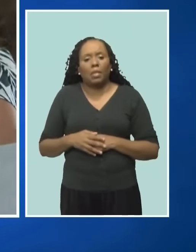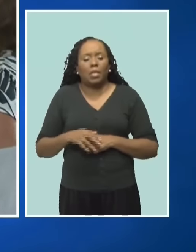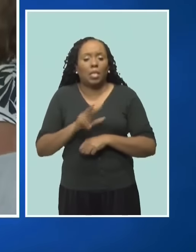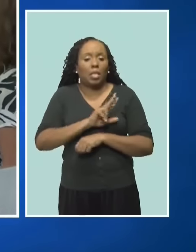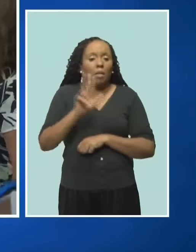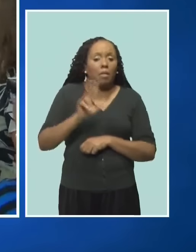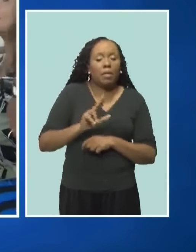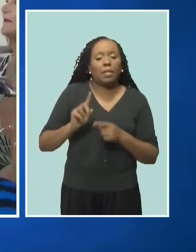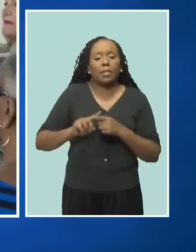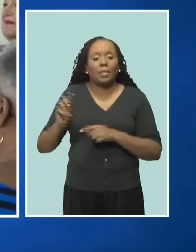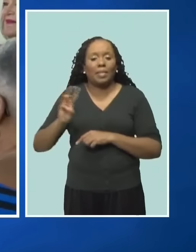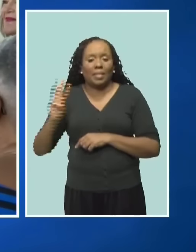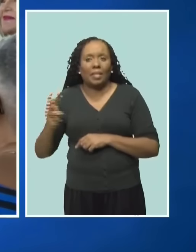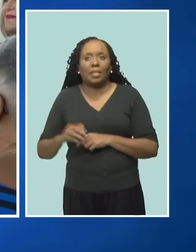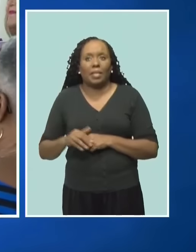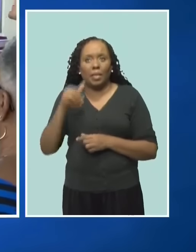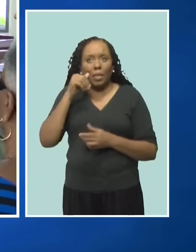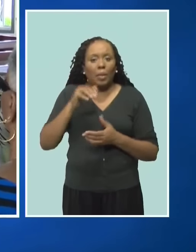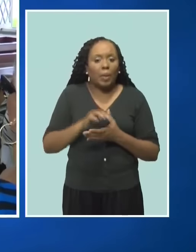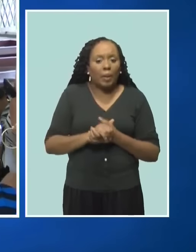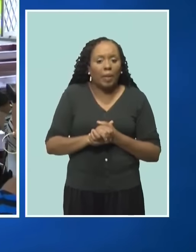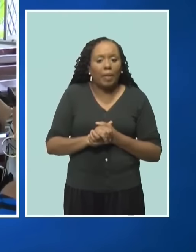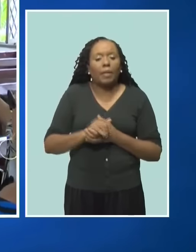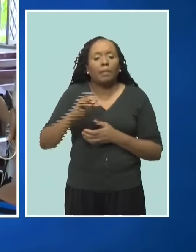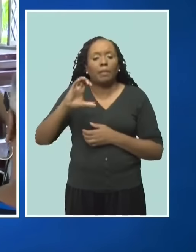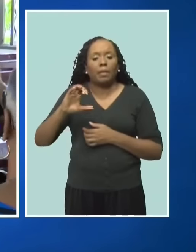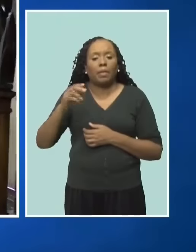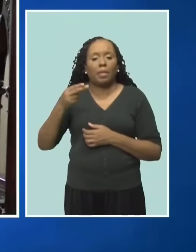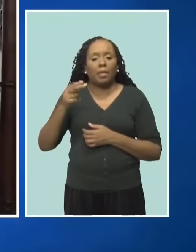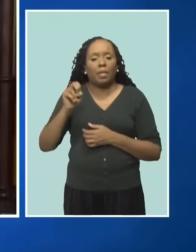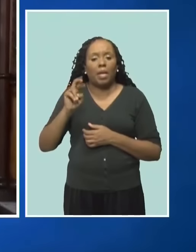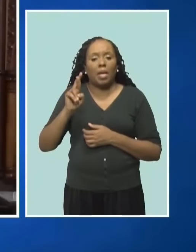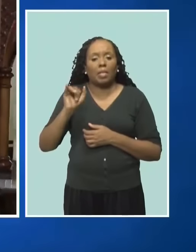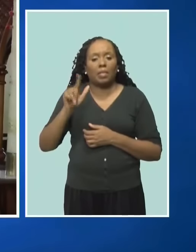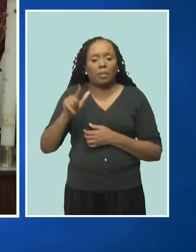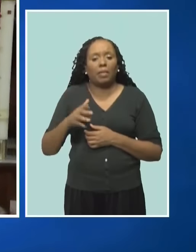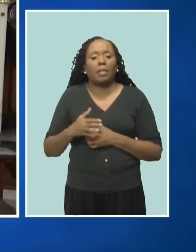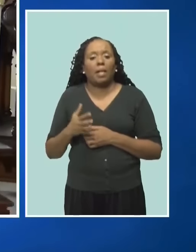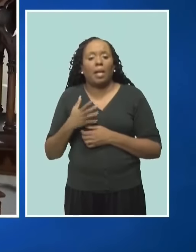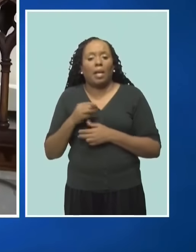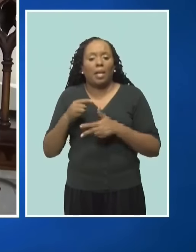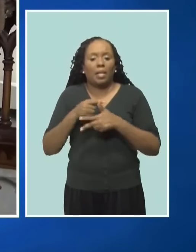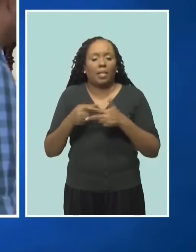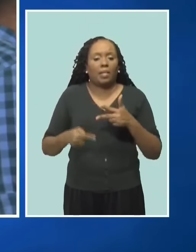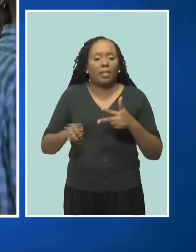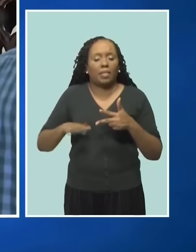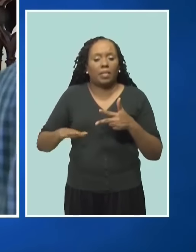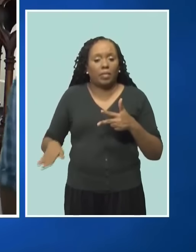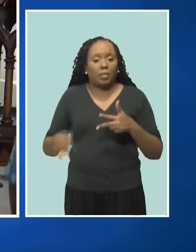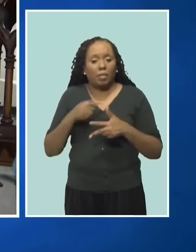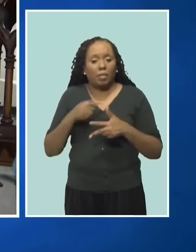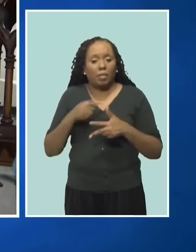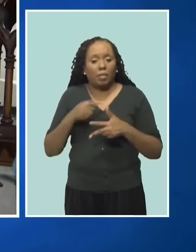from 3 to 6 p.m. and his wife, Cheryl Lady Ford, children Nicholas, Martin and Ryan, along with grandchildren,